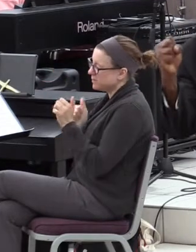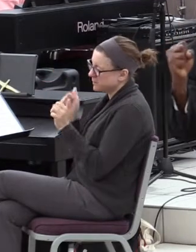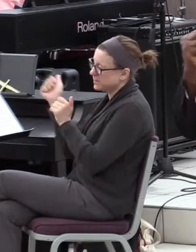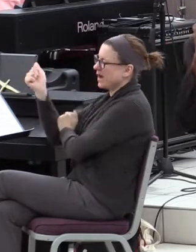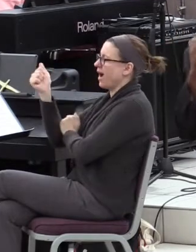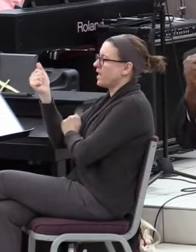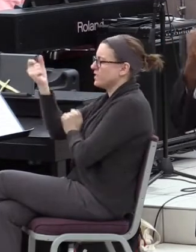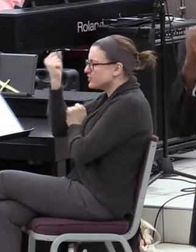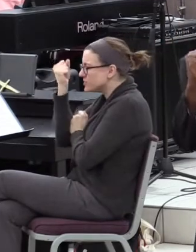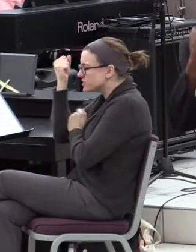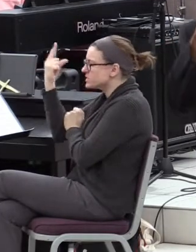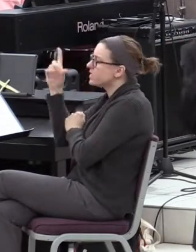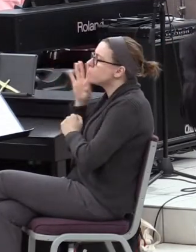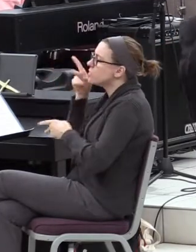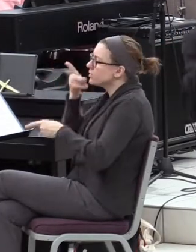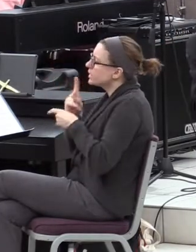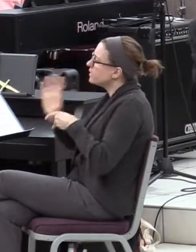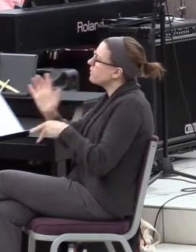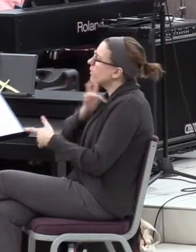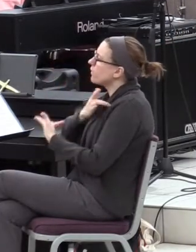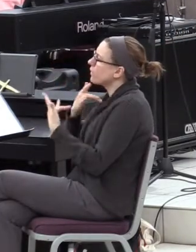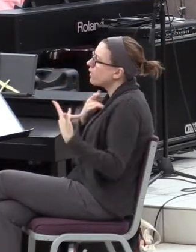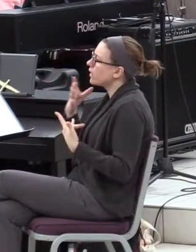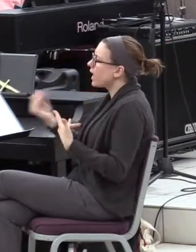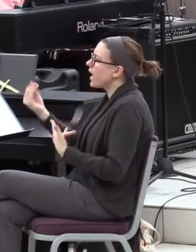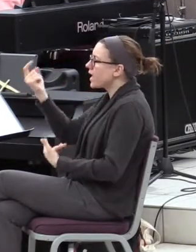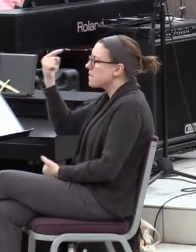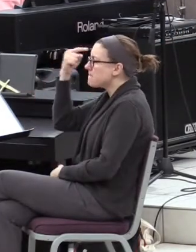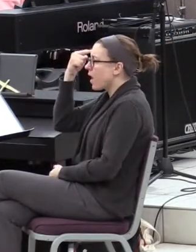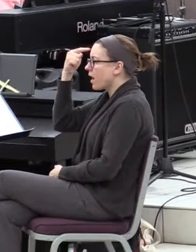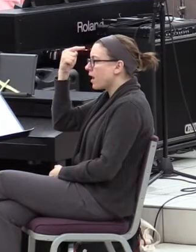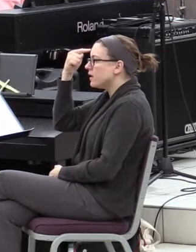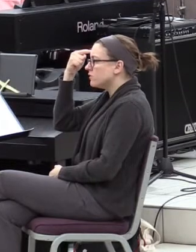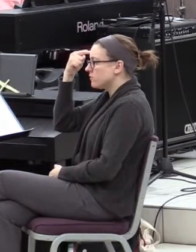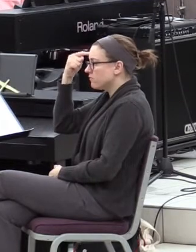will keep your heart and your mind